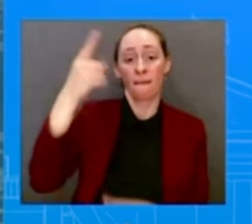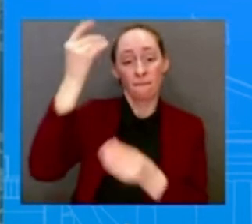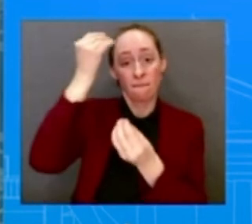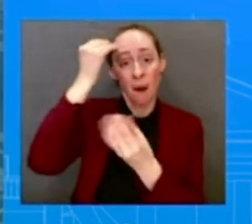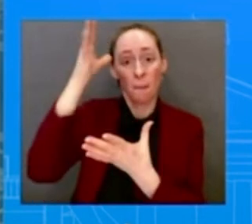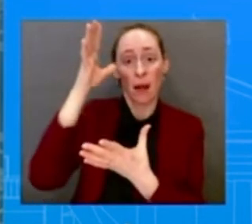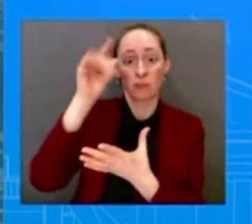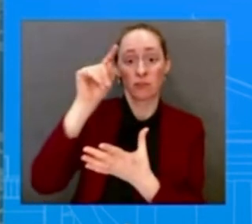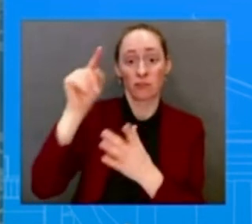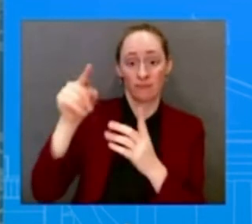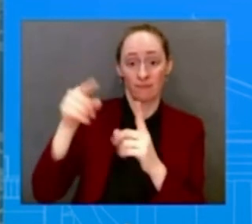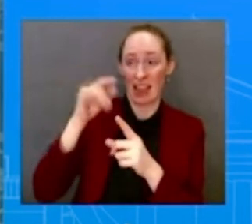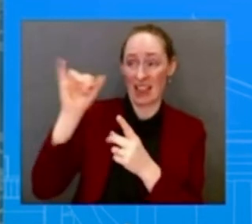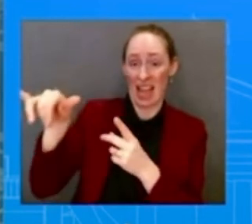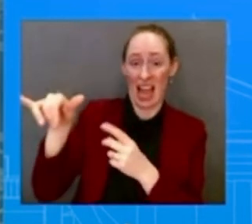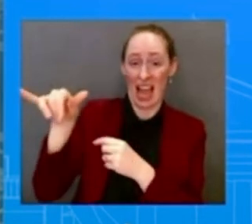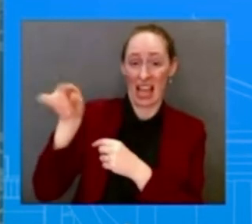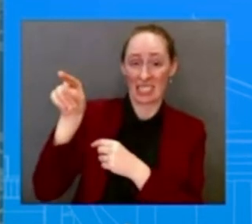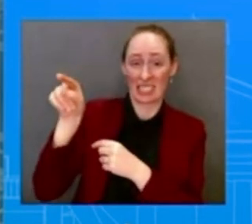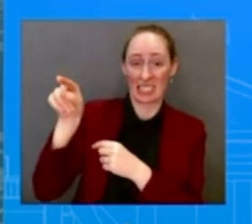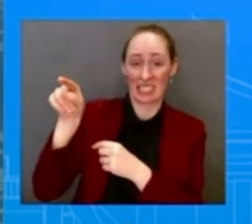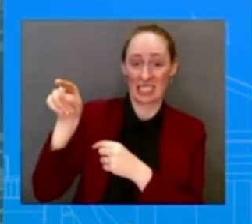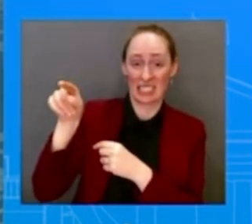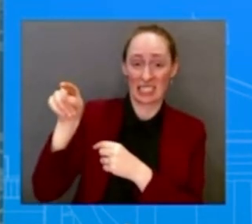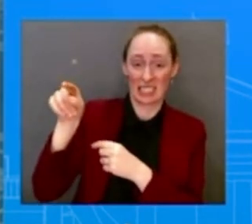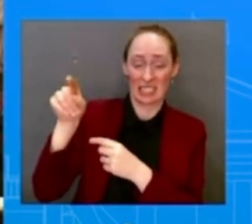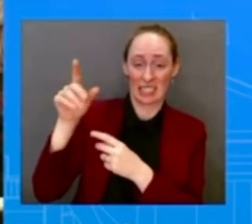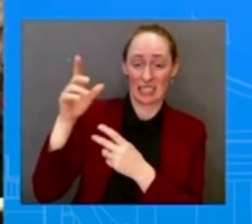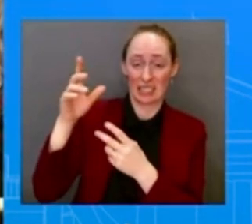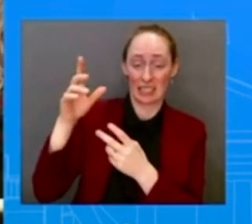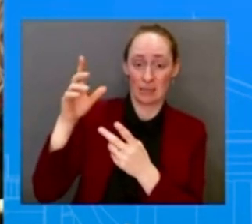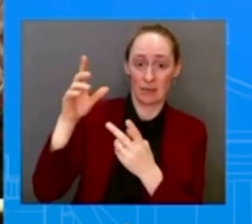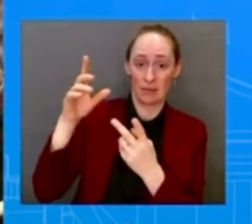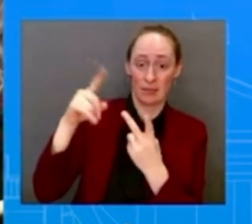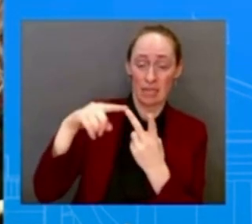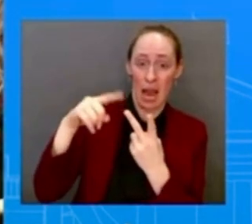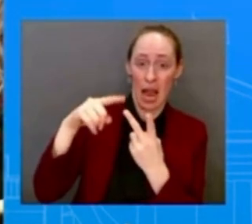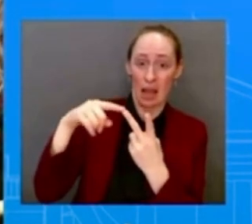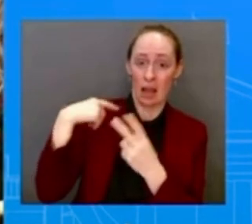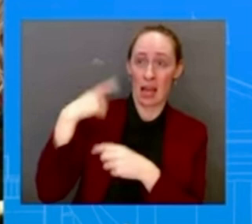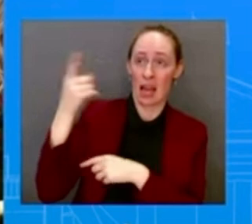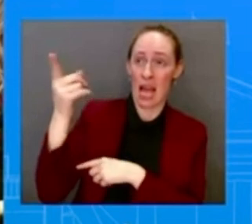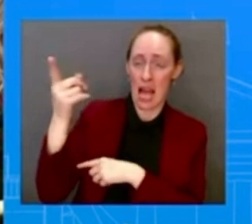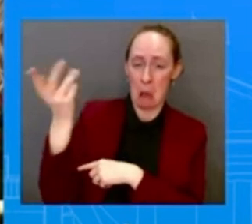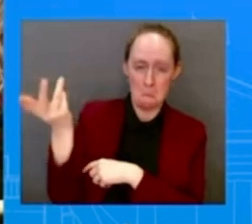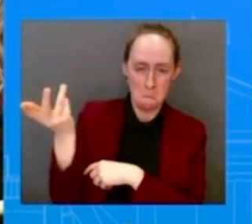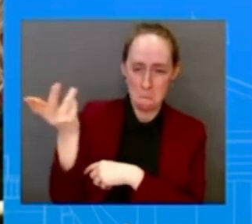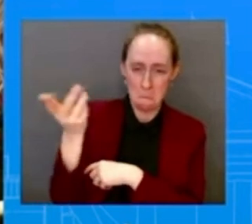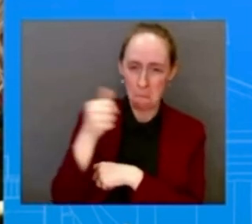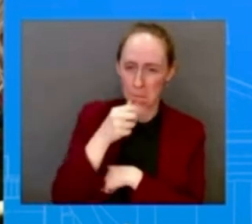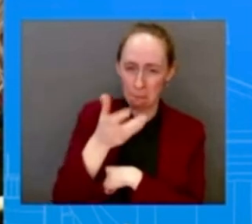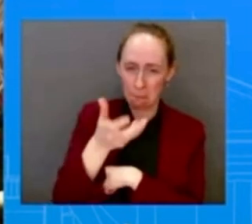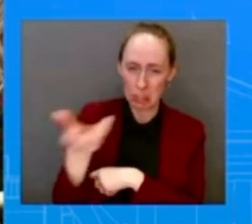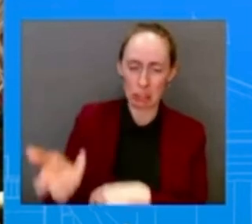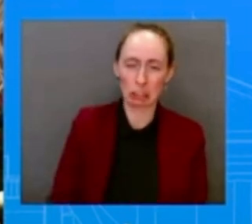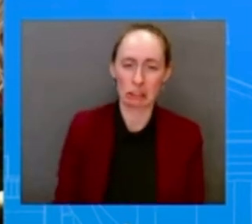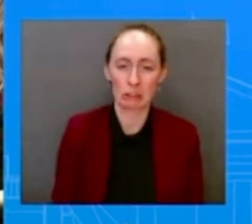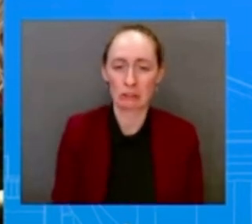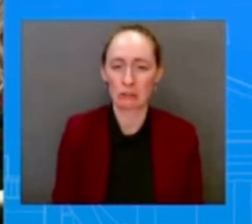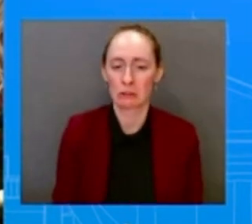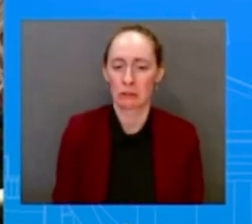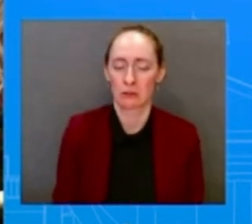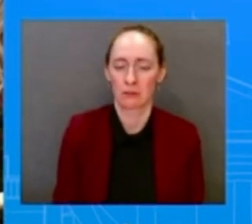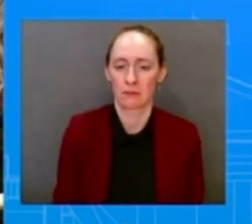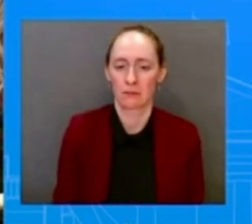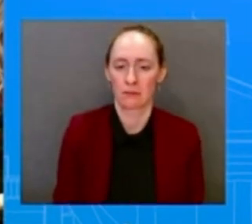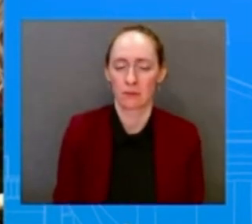provided insights that permitted this detection and track. And as of this moment, are you convinced that you shot down, do you know what you shot